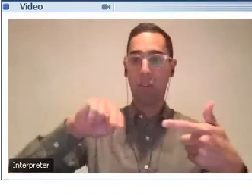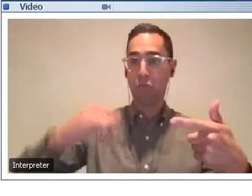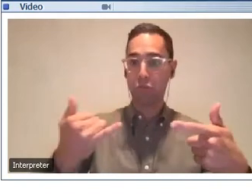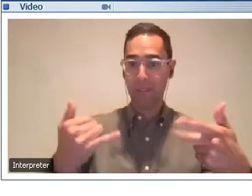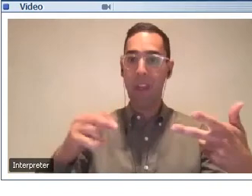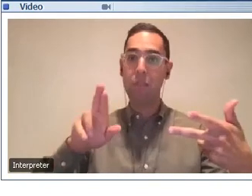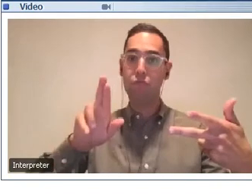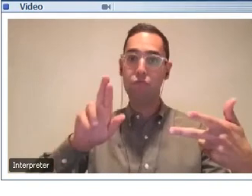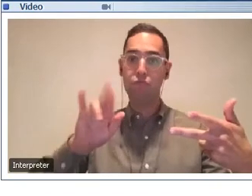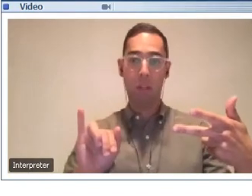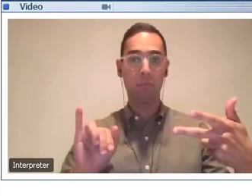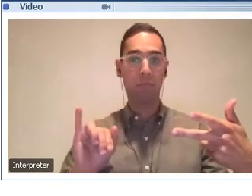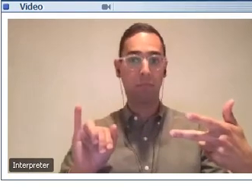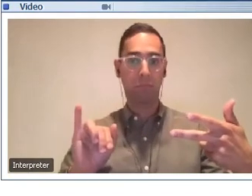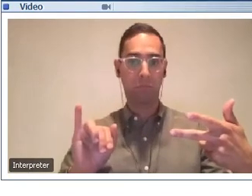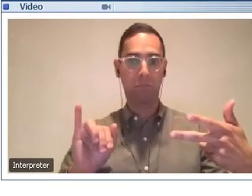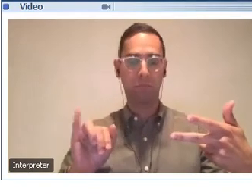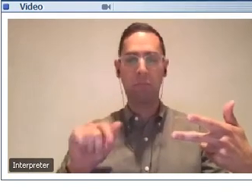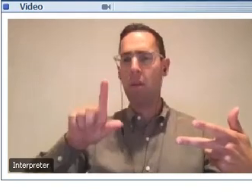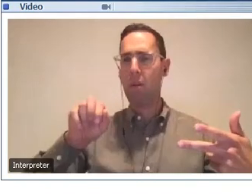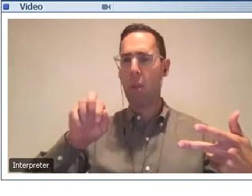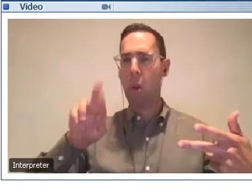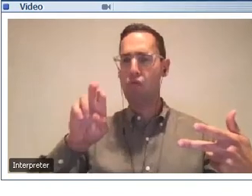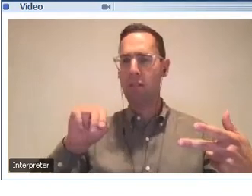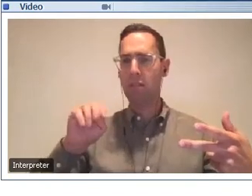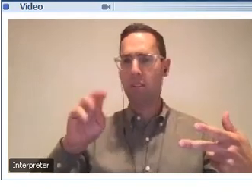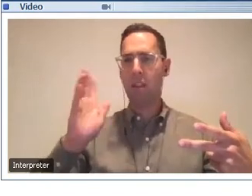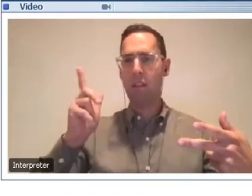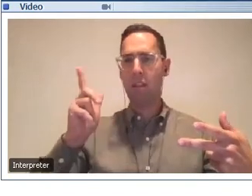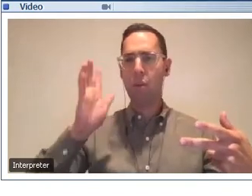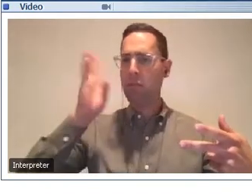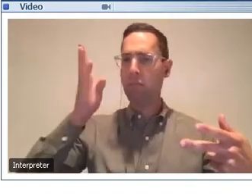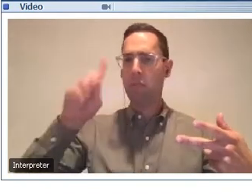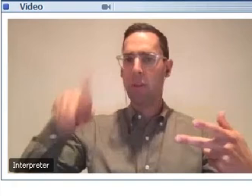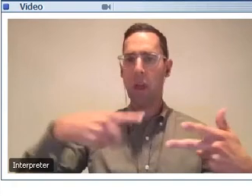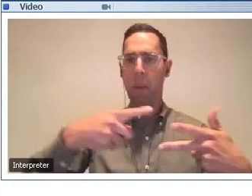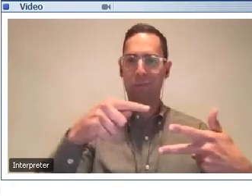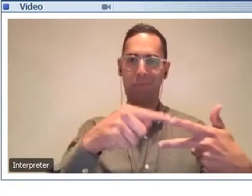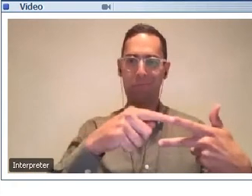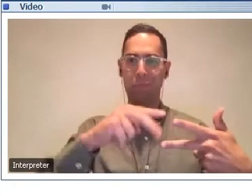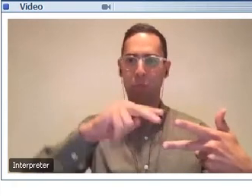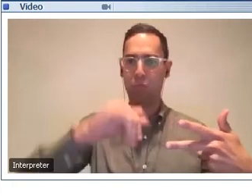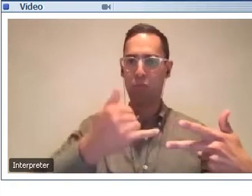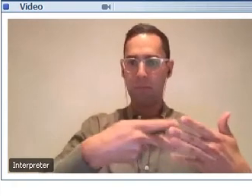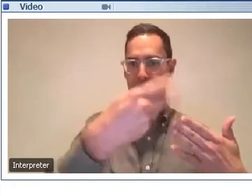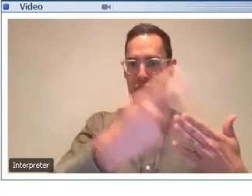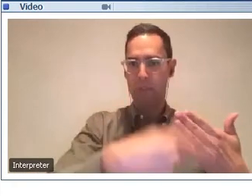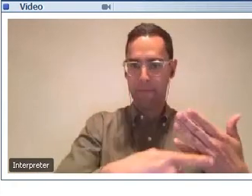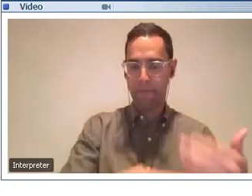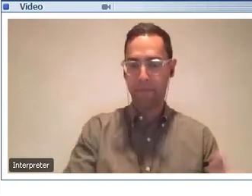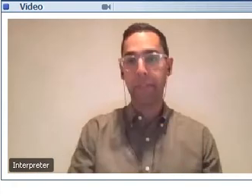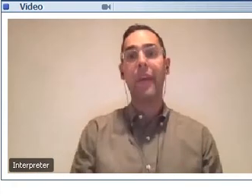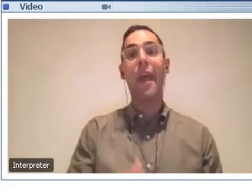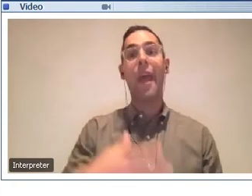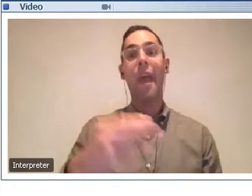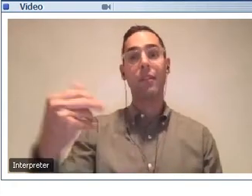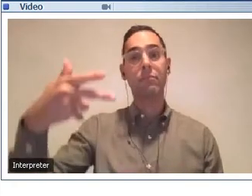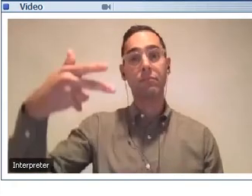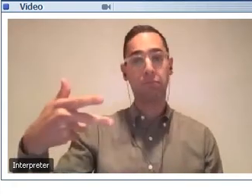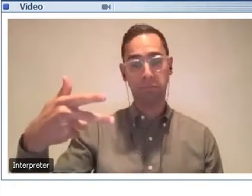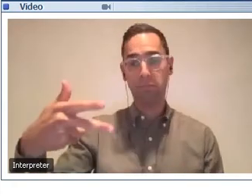you're going to hear a little later from Lauren, who's going to talk about New Jersey's program. And then the District of Columbia, as well as New York